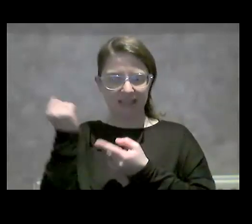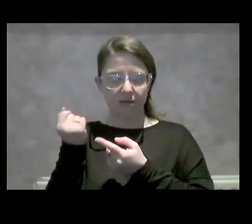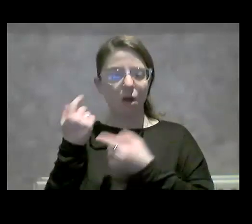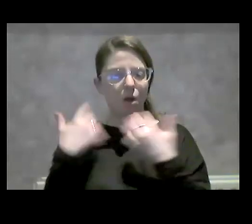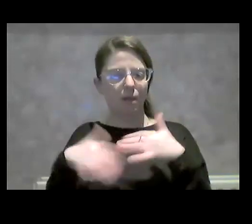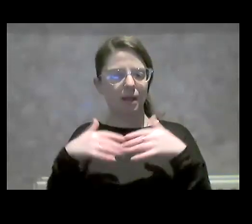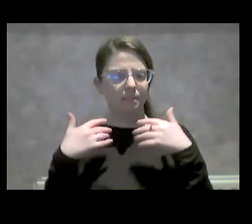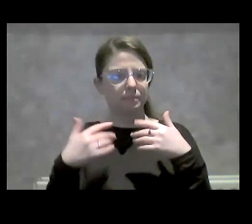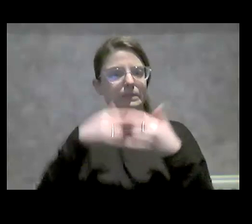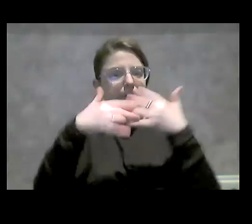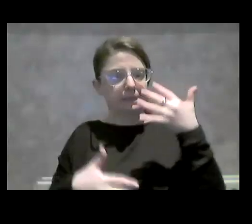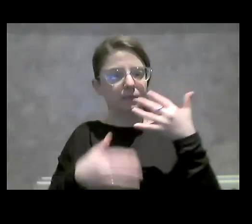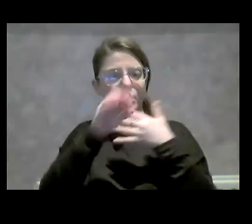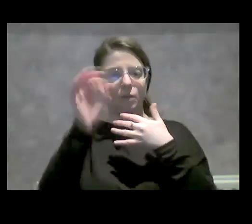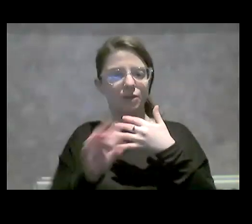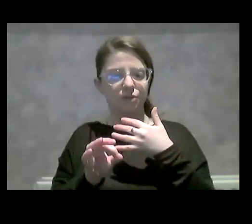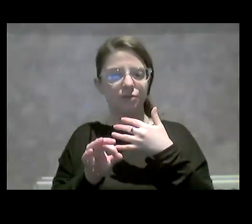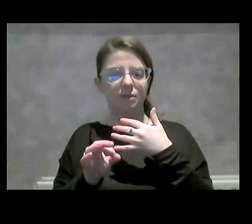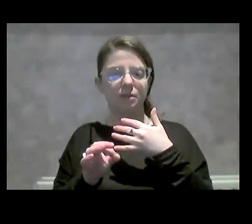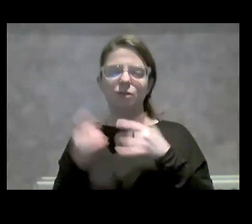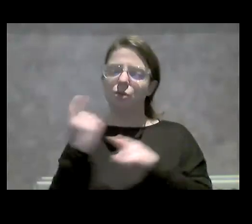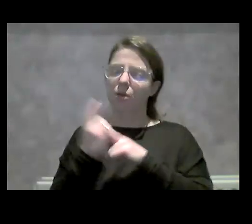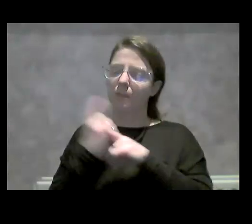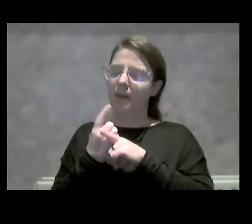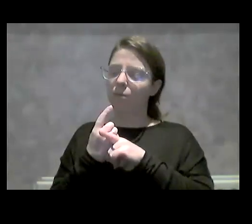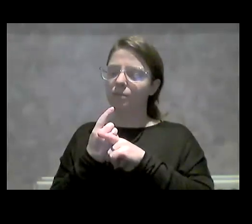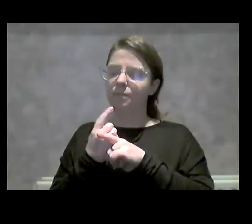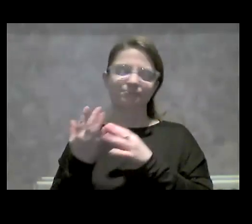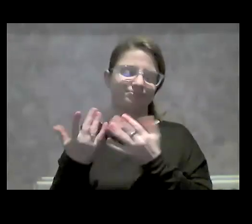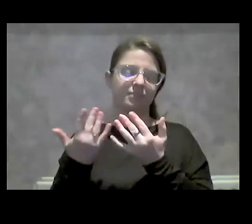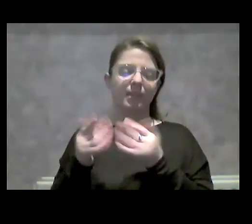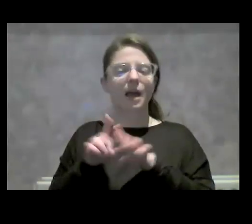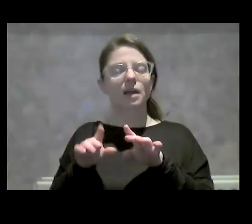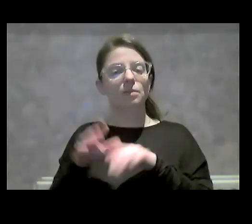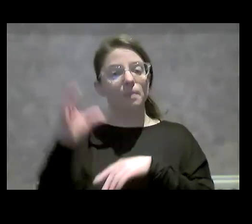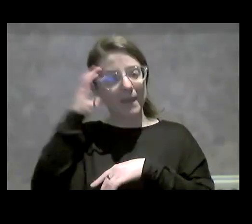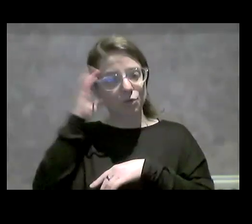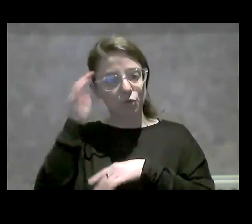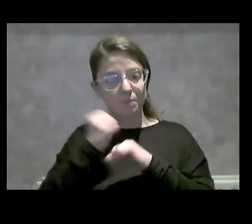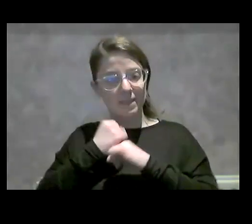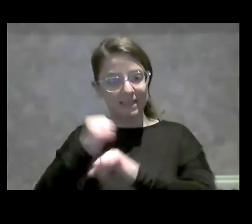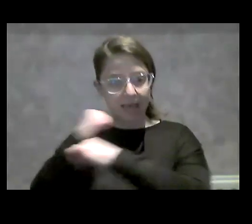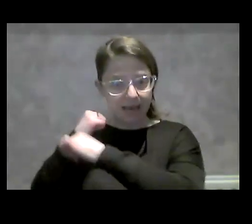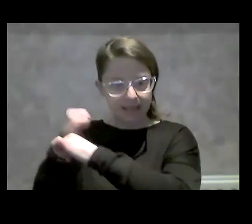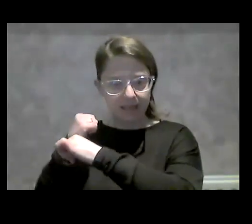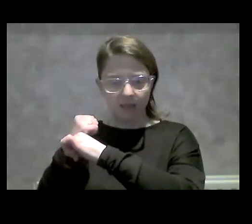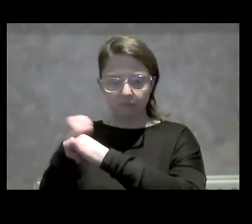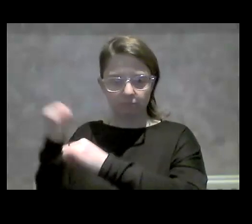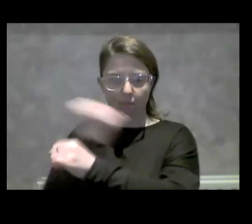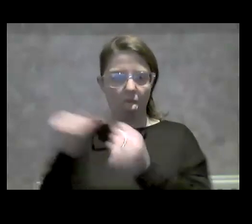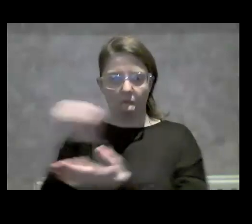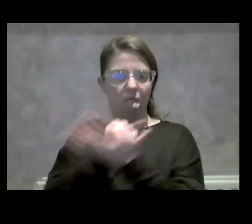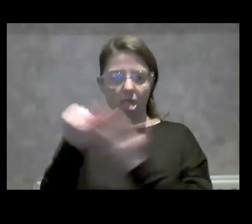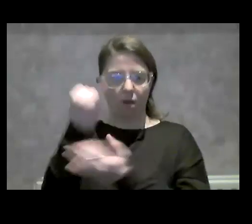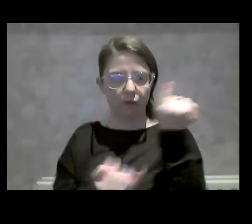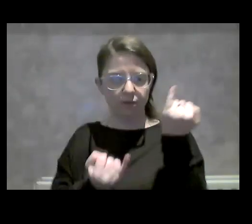about trying to tidy your room and ended up making more mess, but in the scheme of life. And